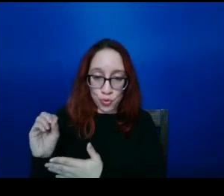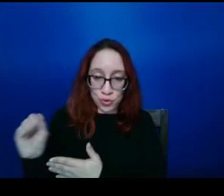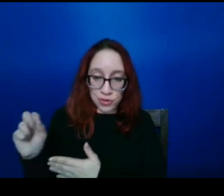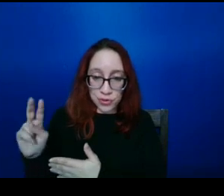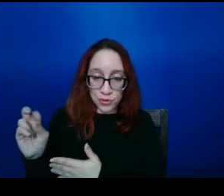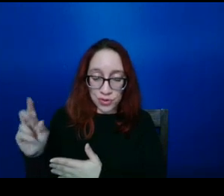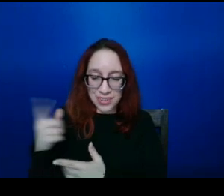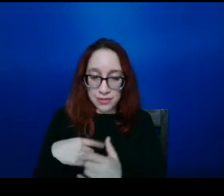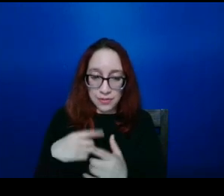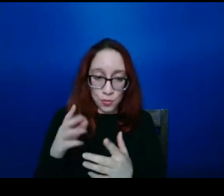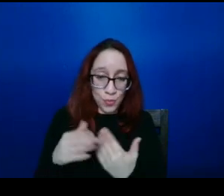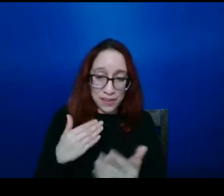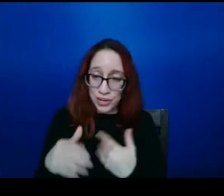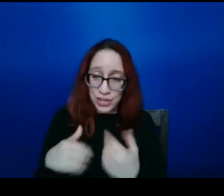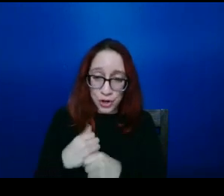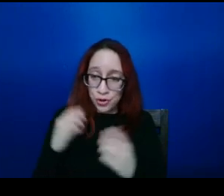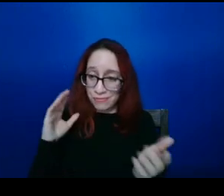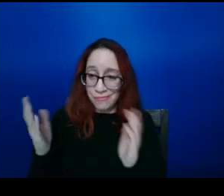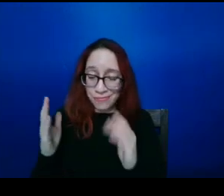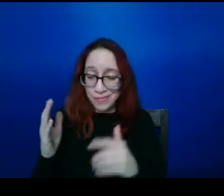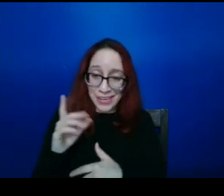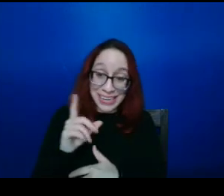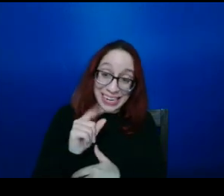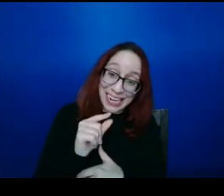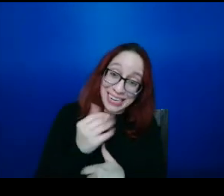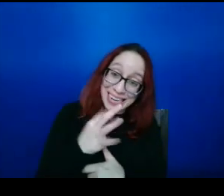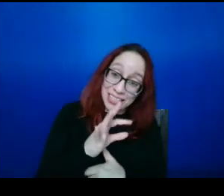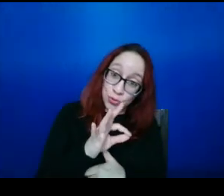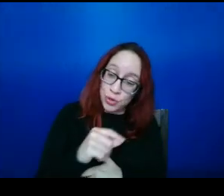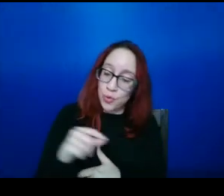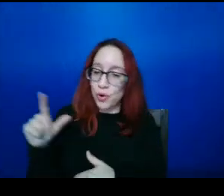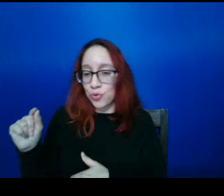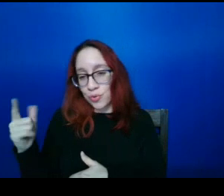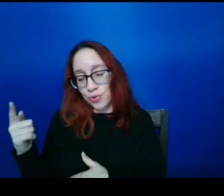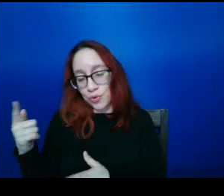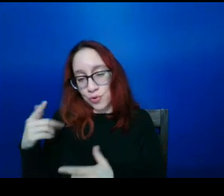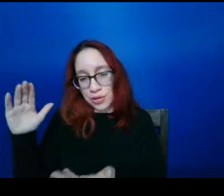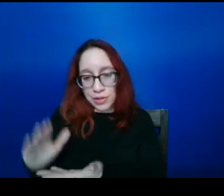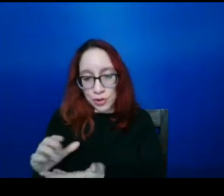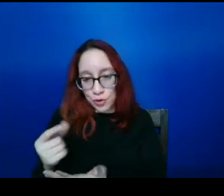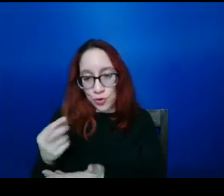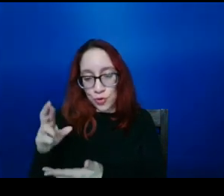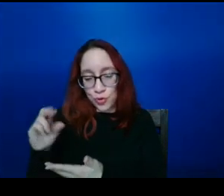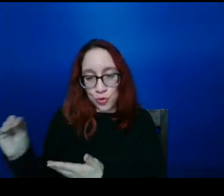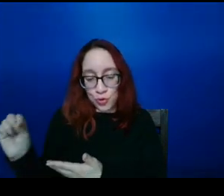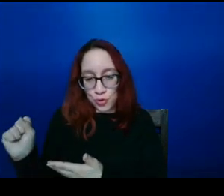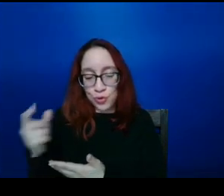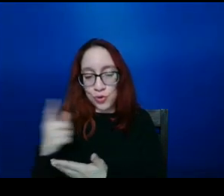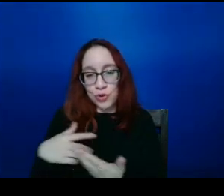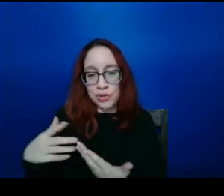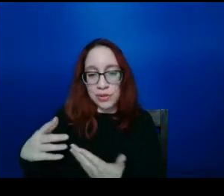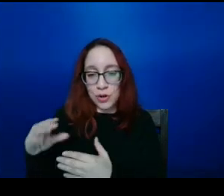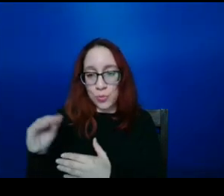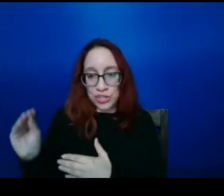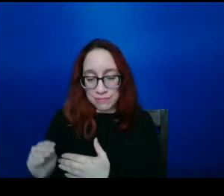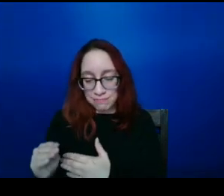it's 19, 20, 20, 21, with your decrease in gross, a percentage in decrease in gross